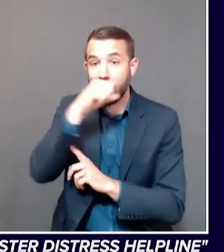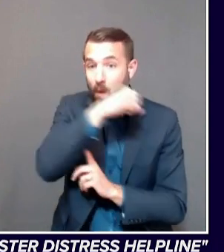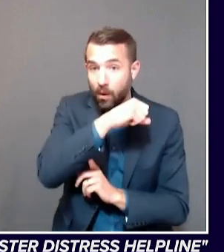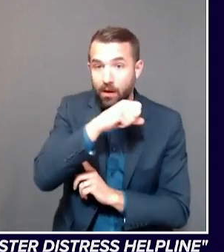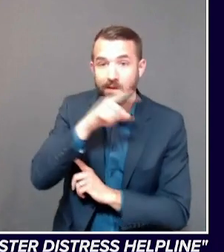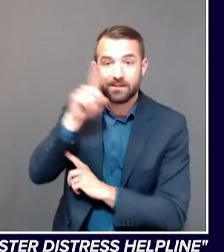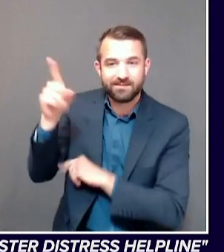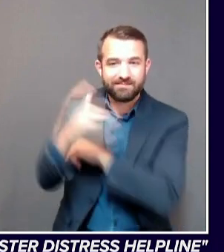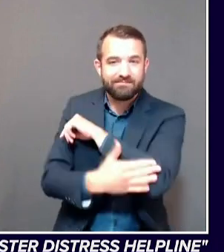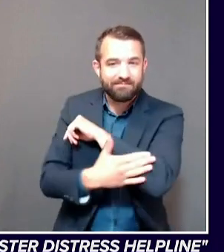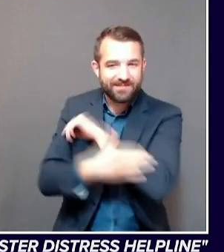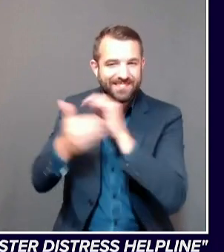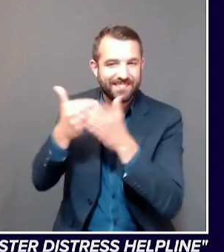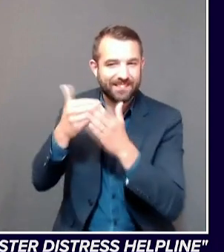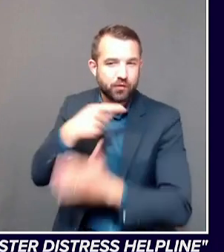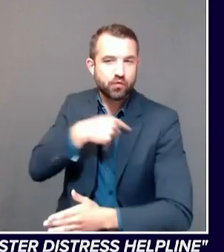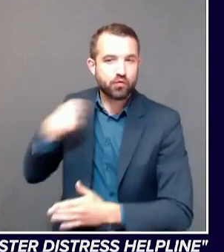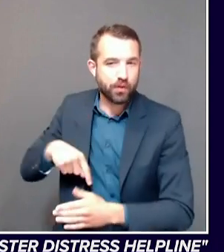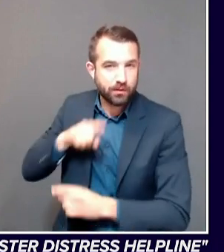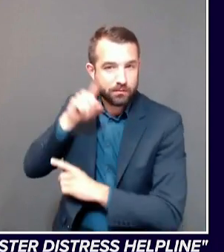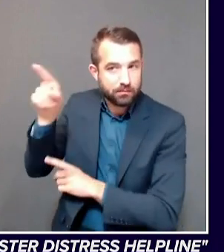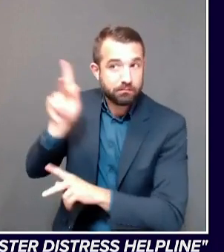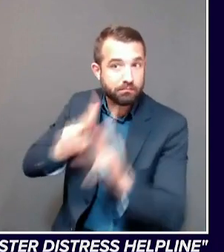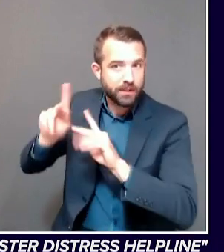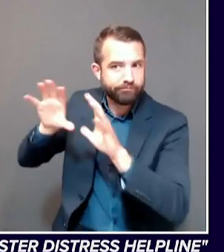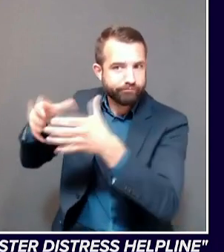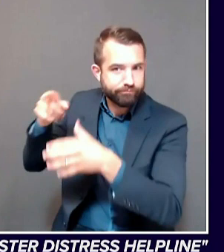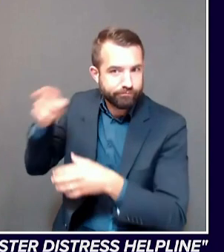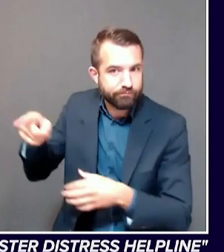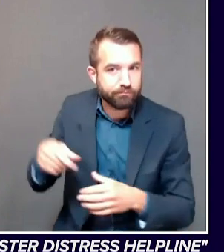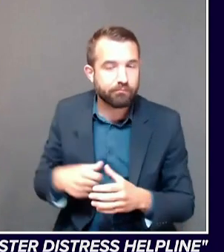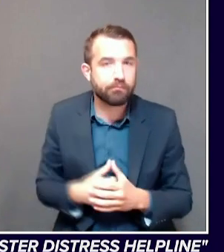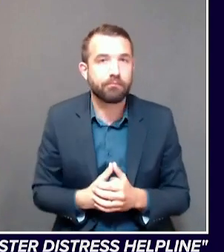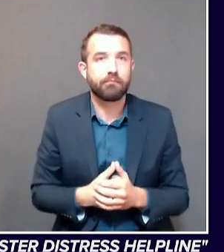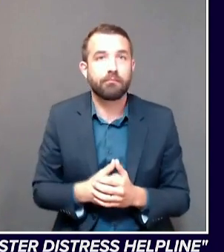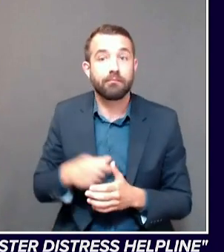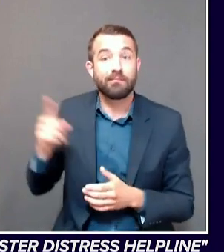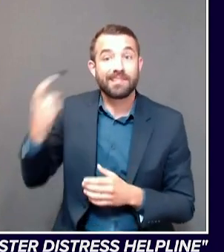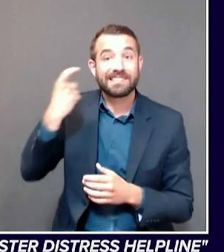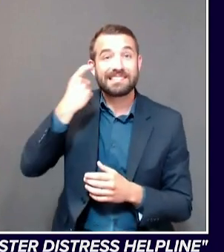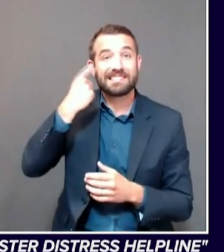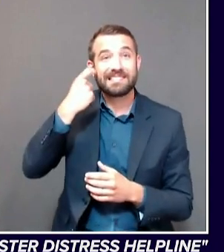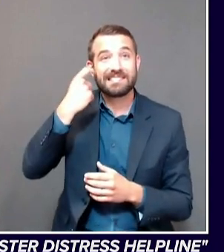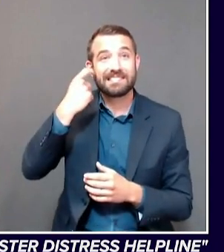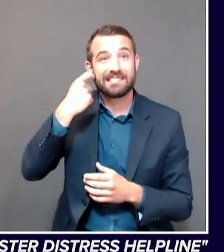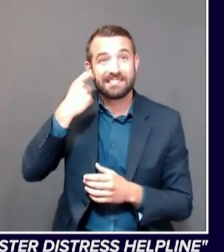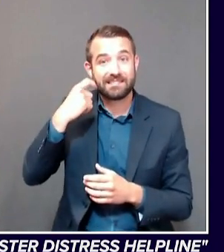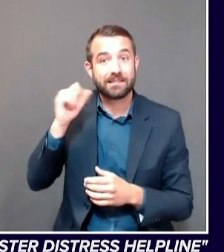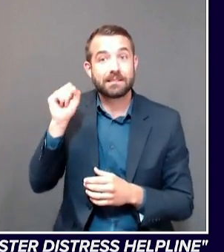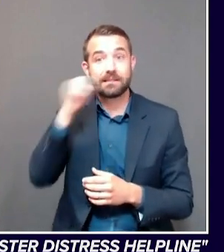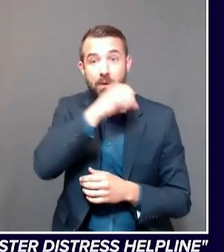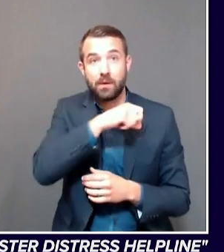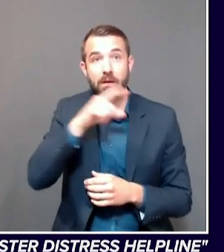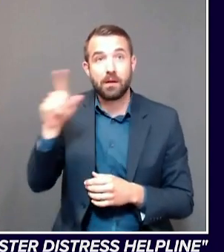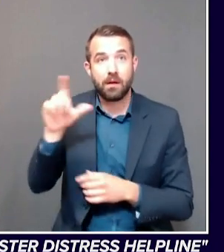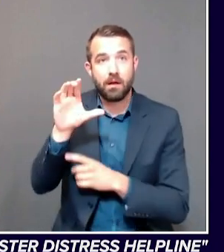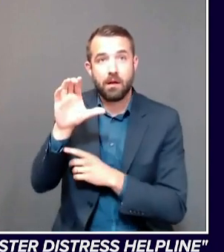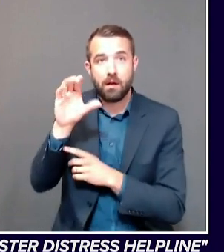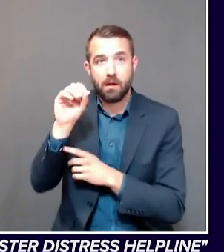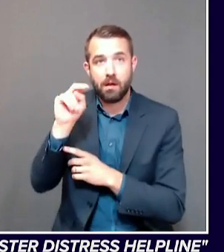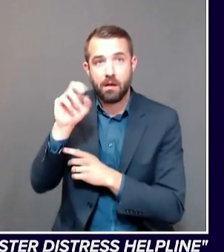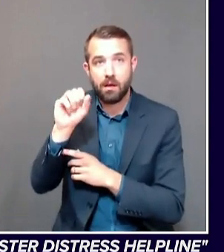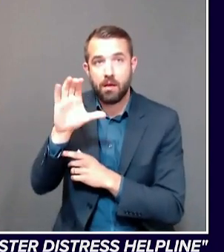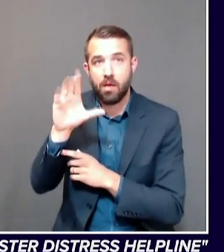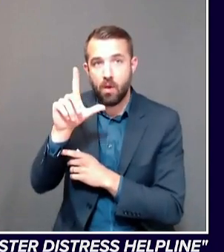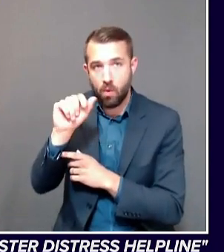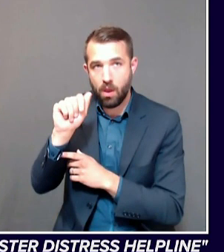to the people of Taiwan. Not long ago, the Taiwanese consulate reached out to Maine CDC, as well as our